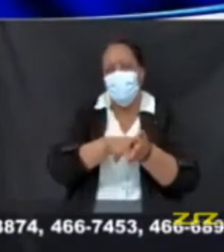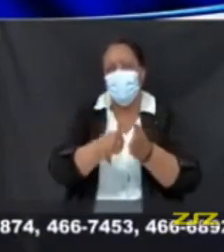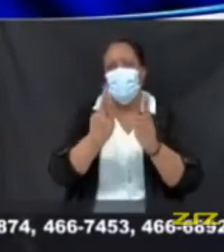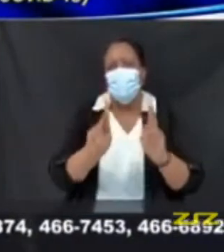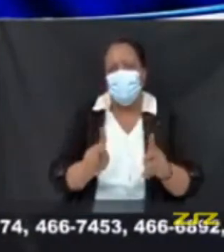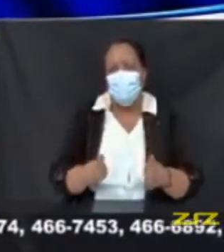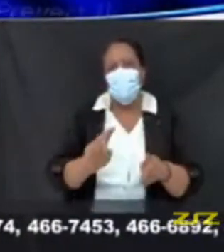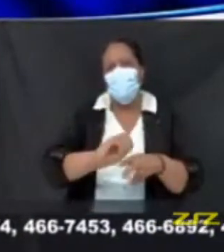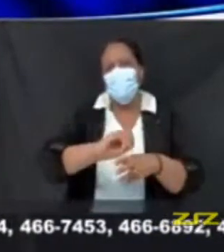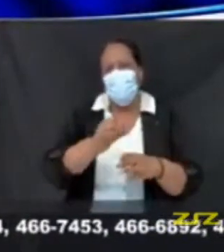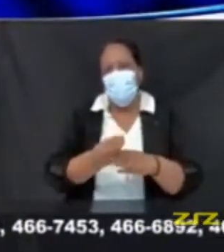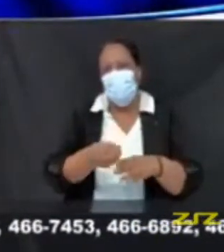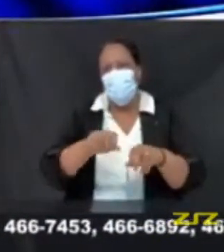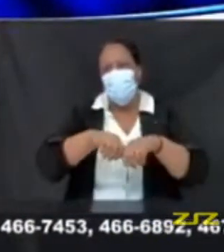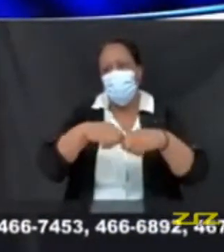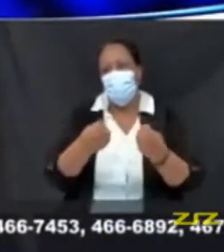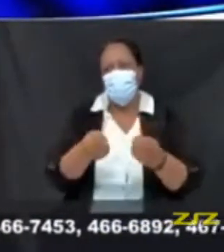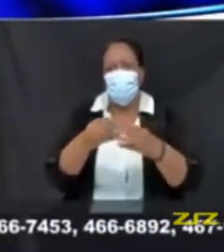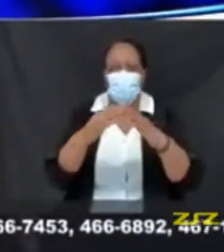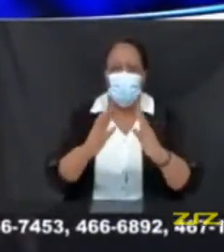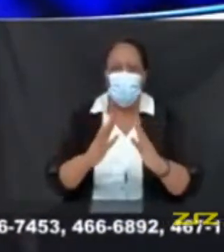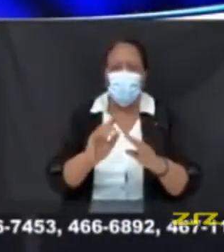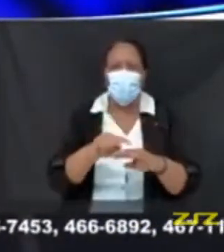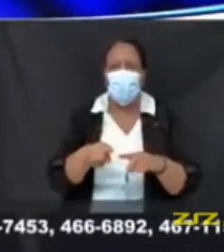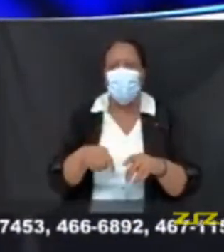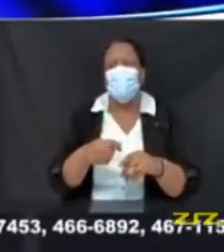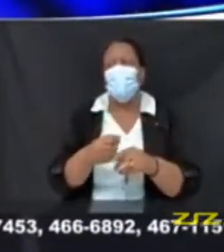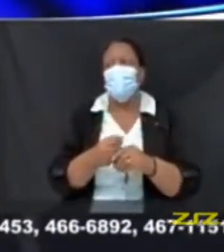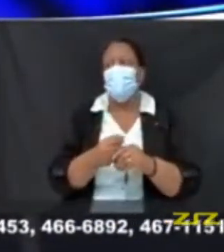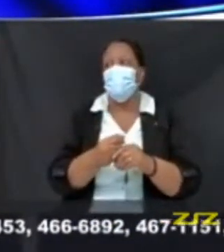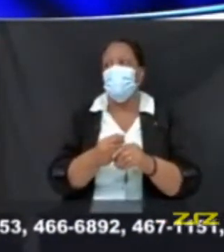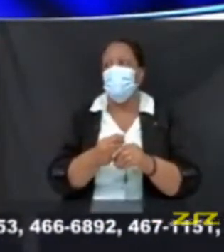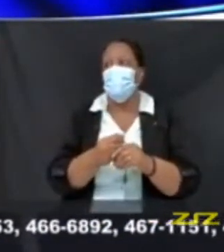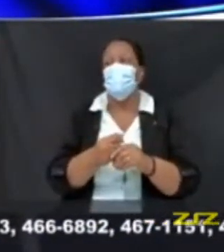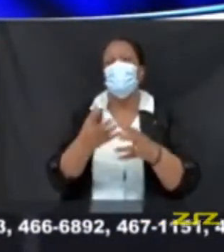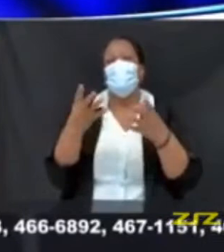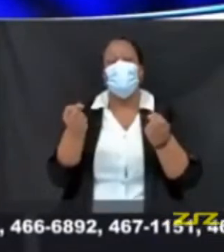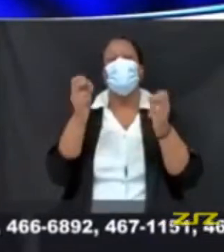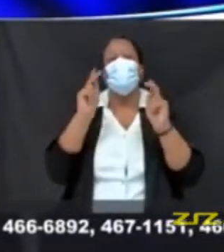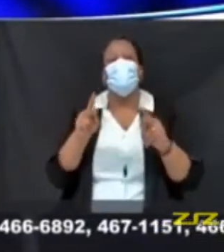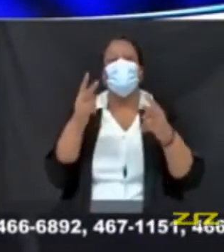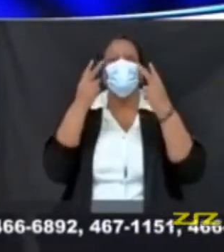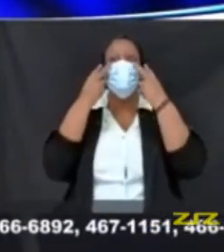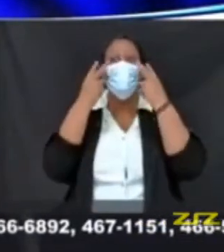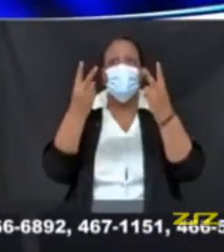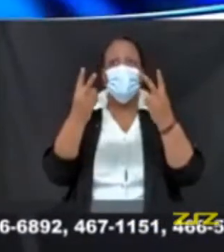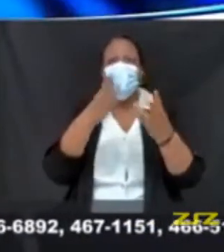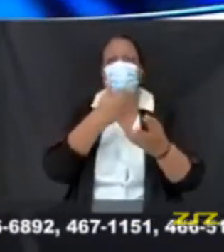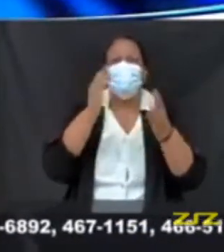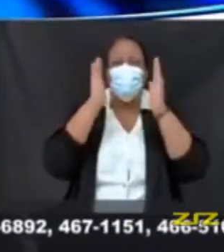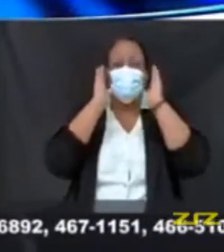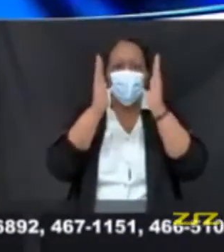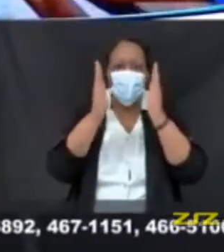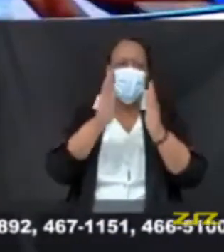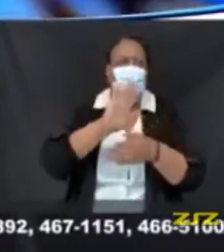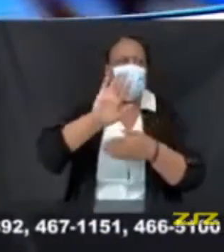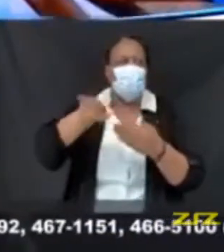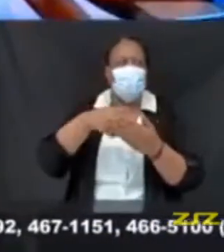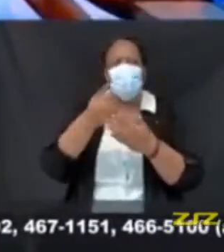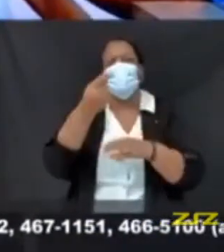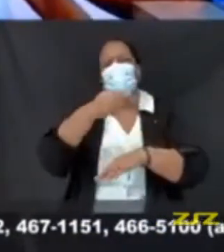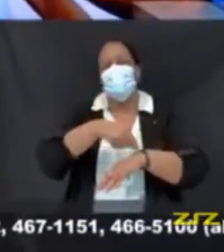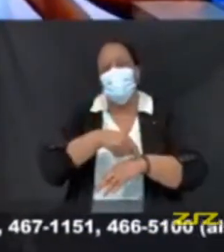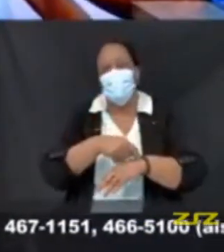programming until 2030 and calls for a people-centric and action-oriented approach to disaster risk